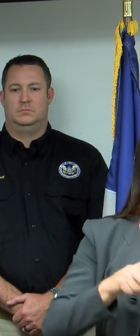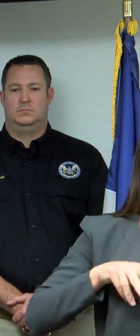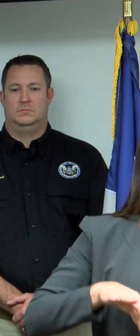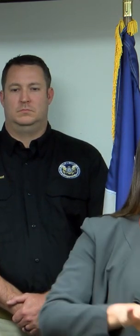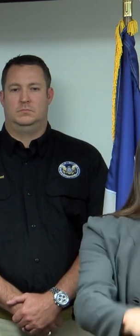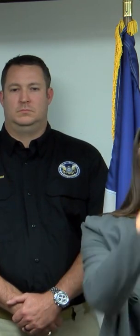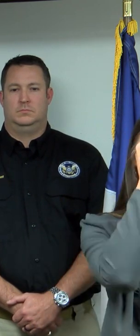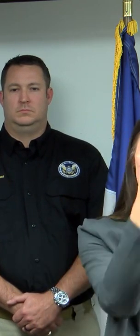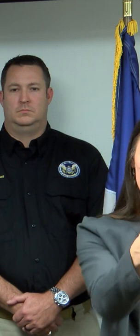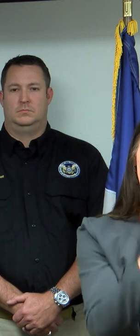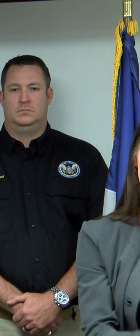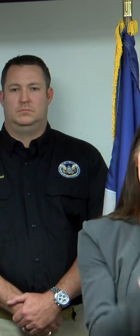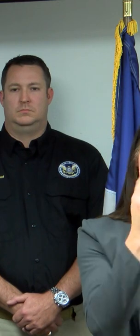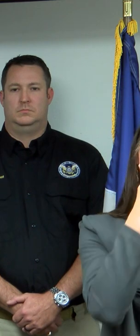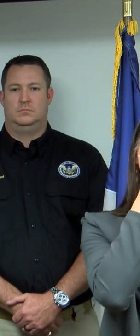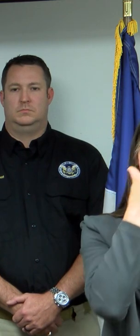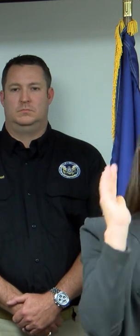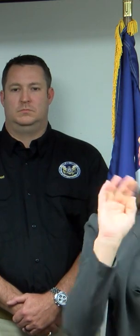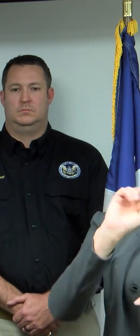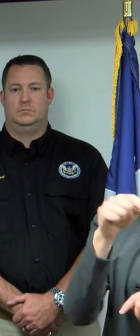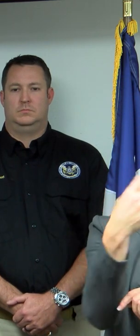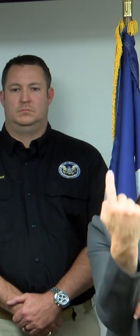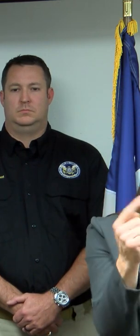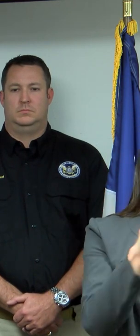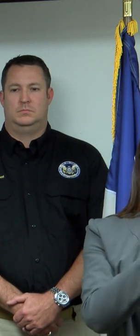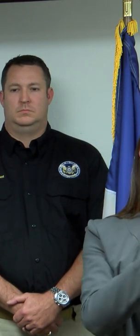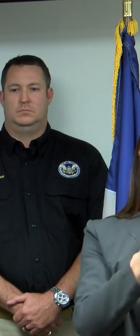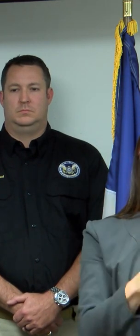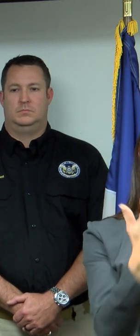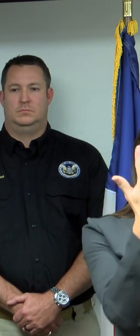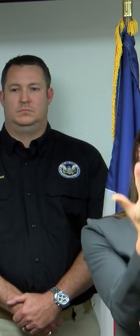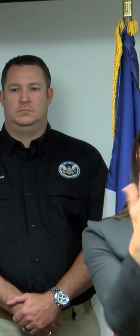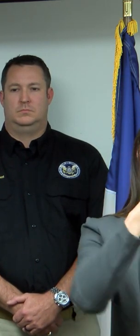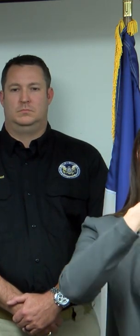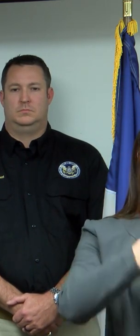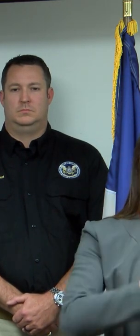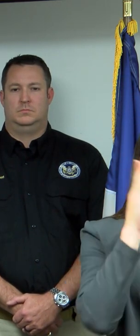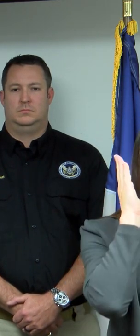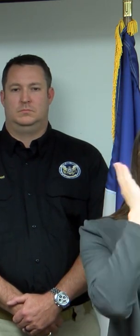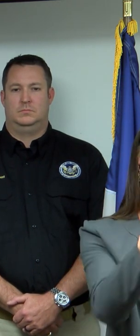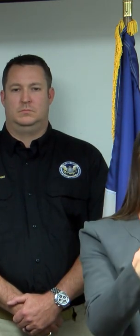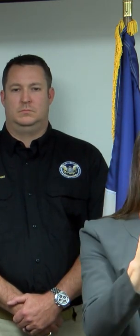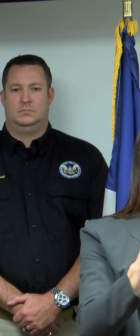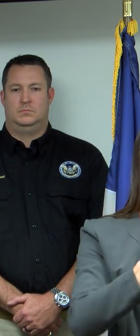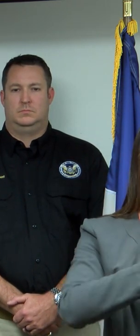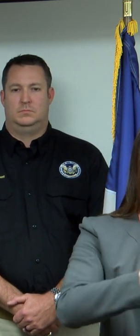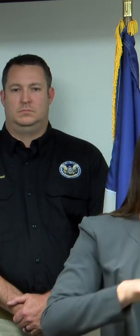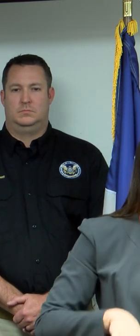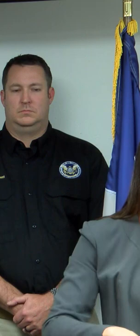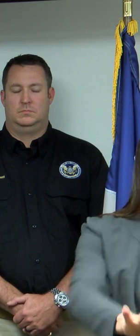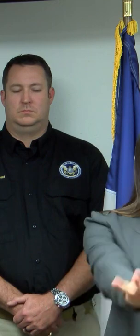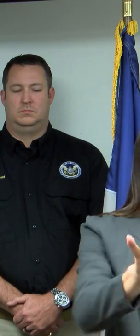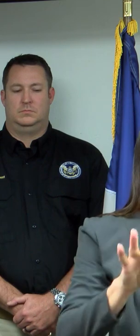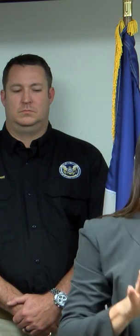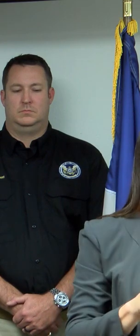will start. There will only be 3 passes for debris pickup, 3